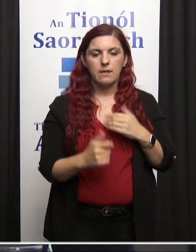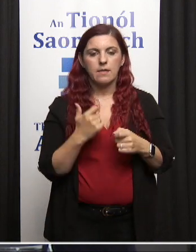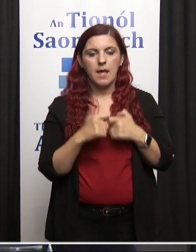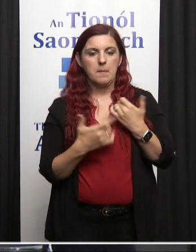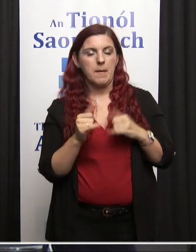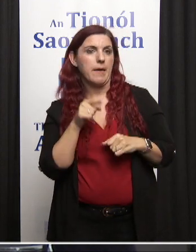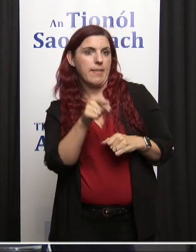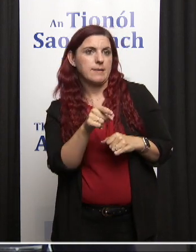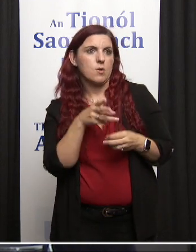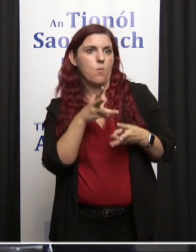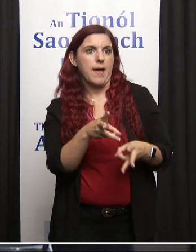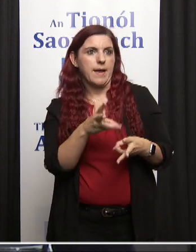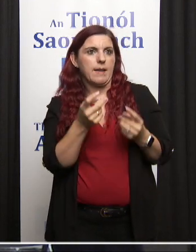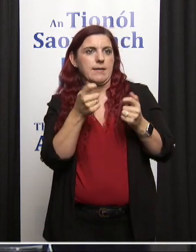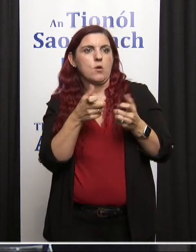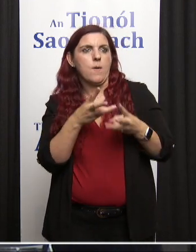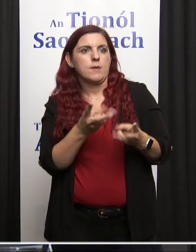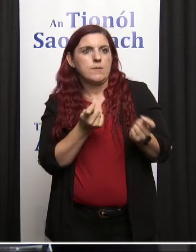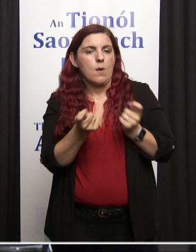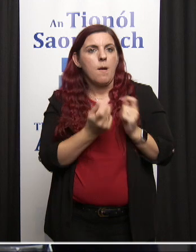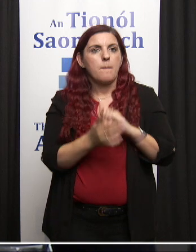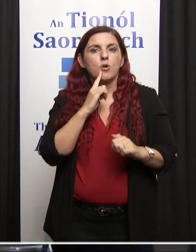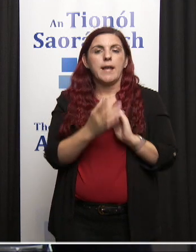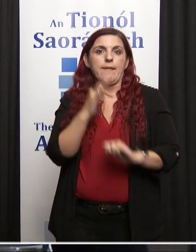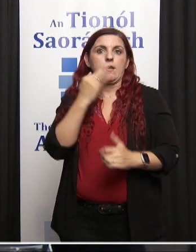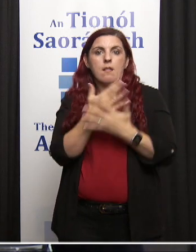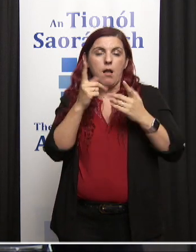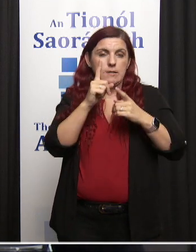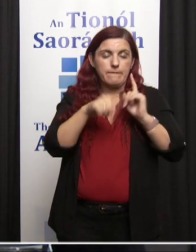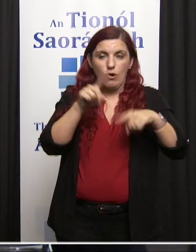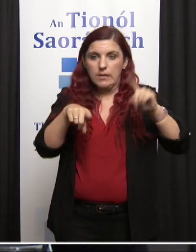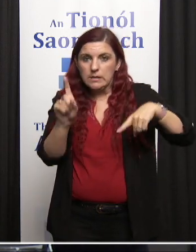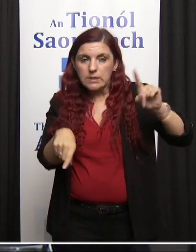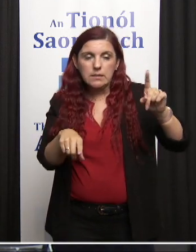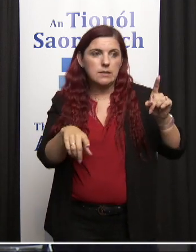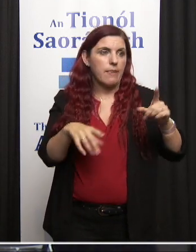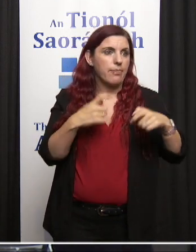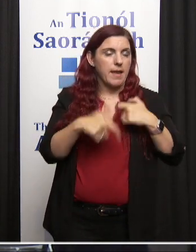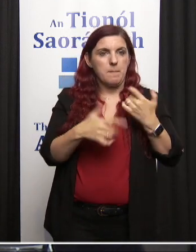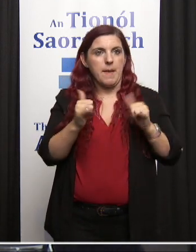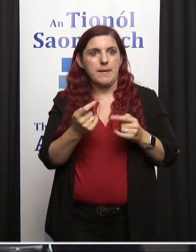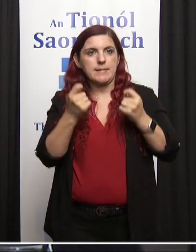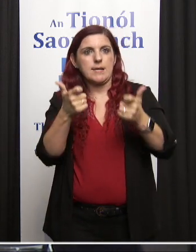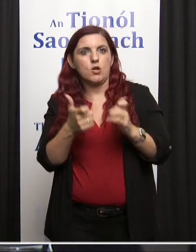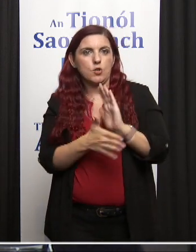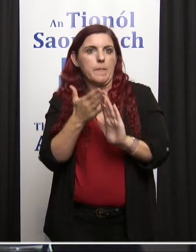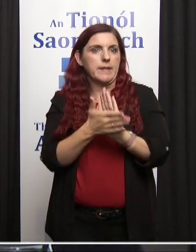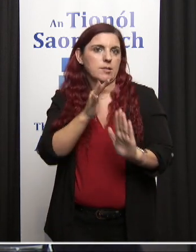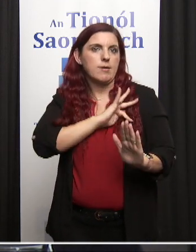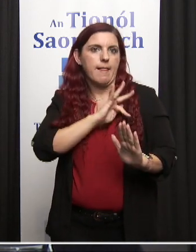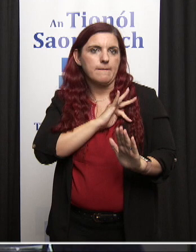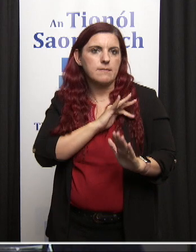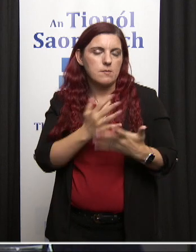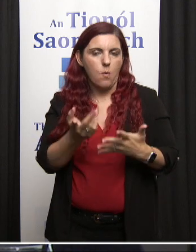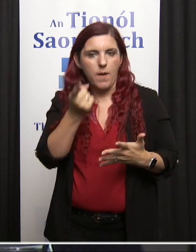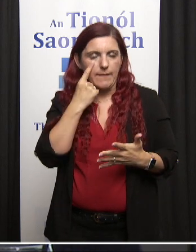that might be an easier way of dealing with it. But if there are as many variations as there are tables, it might be easier to build it